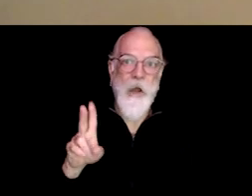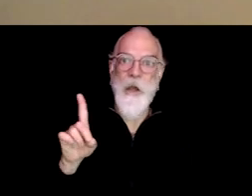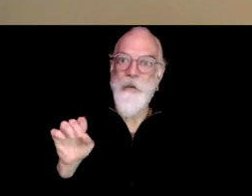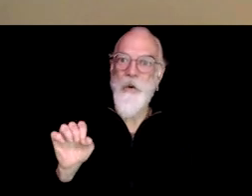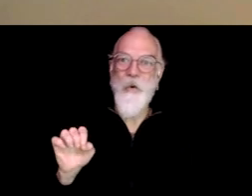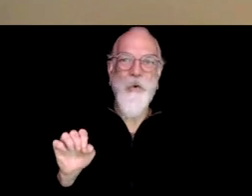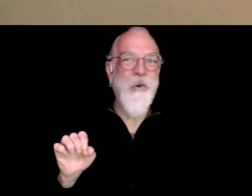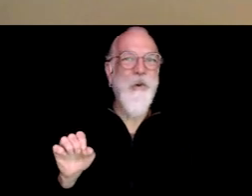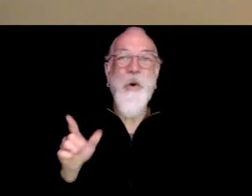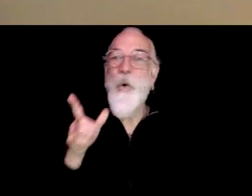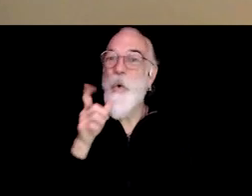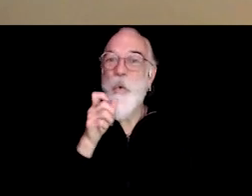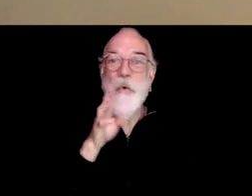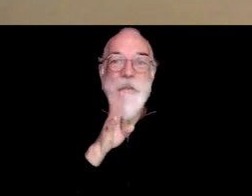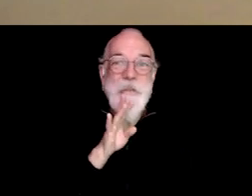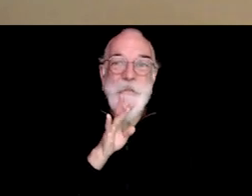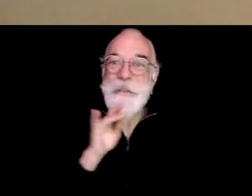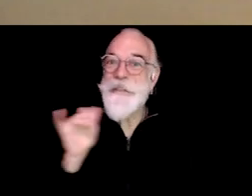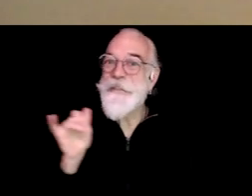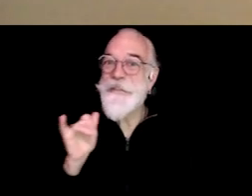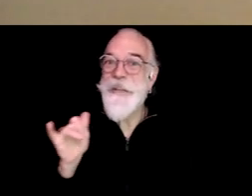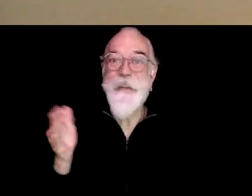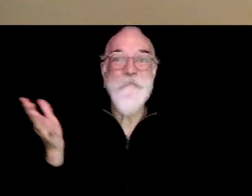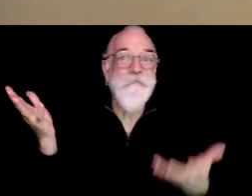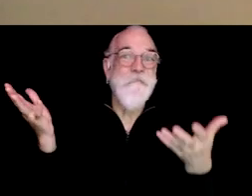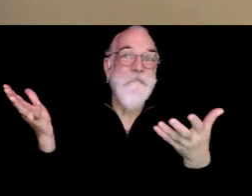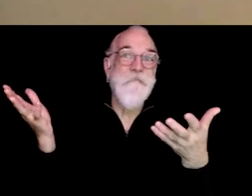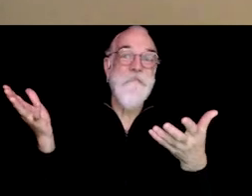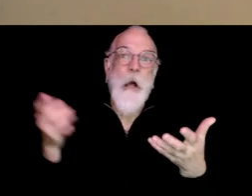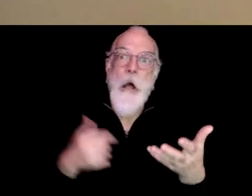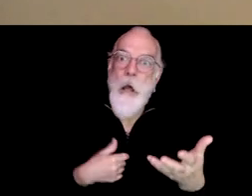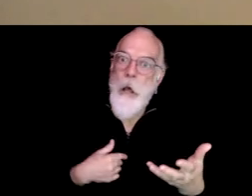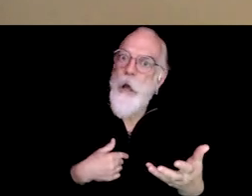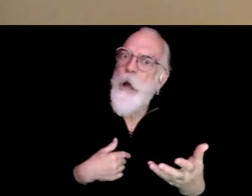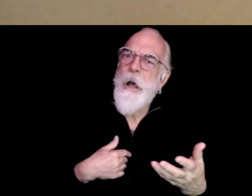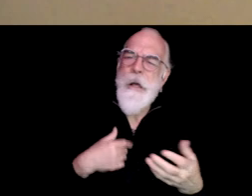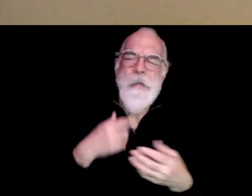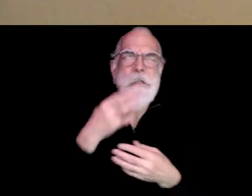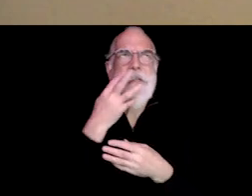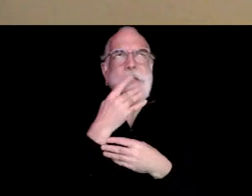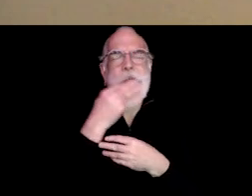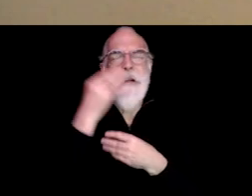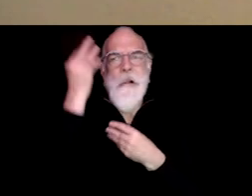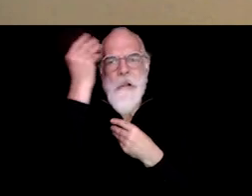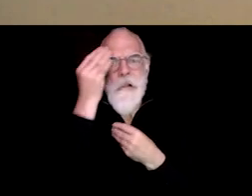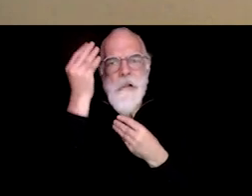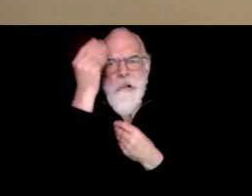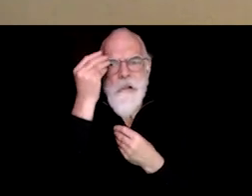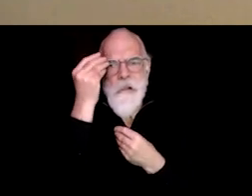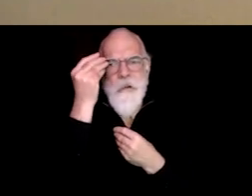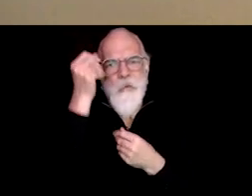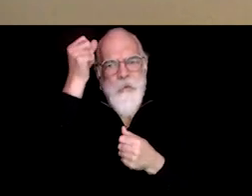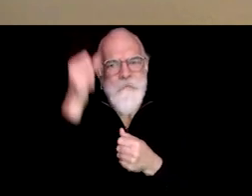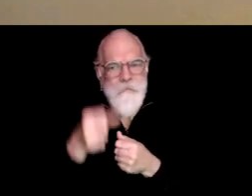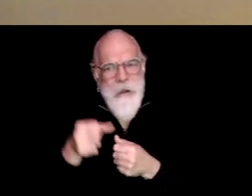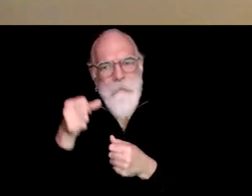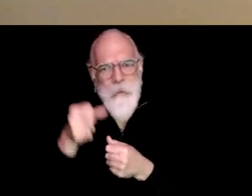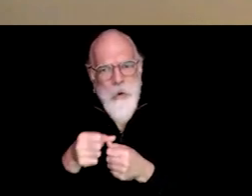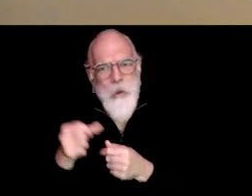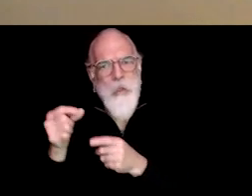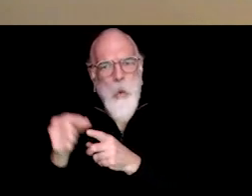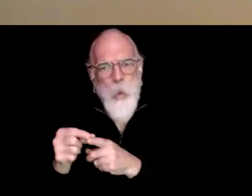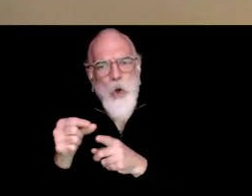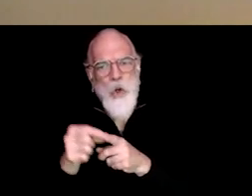any native language speakers. So I have to work to remember the words that